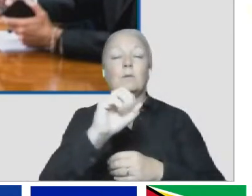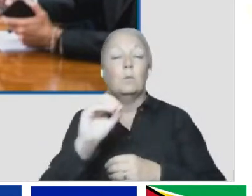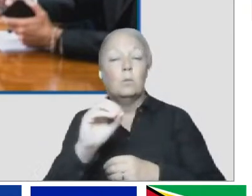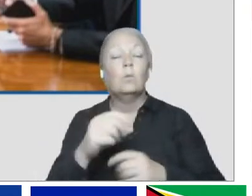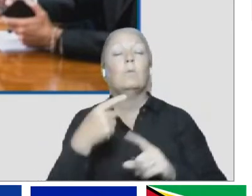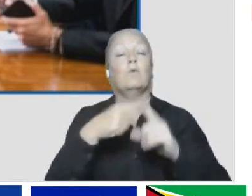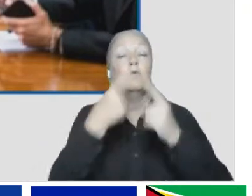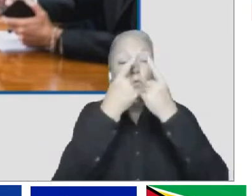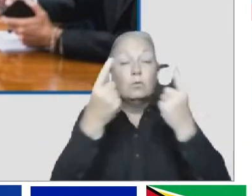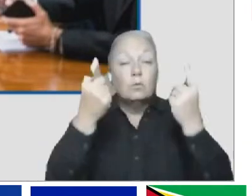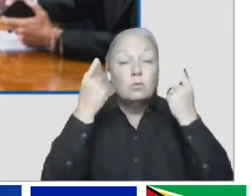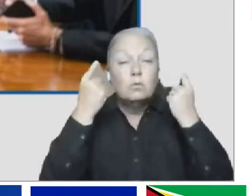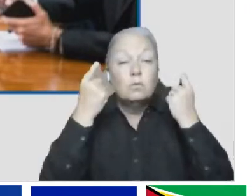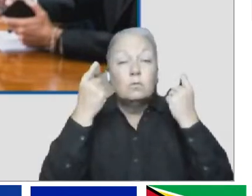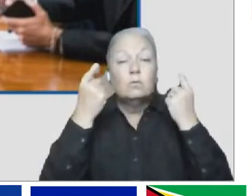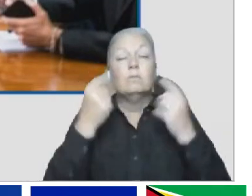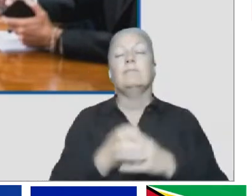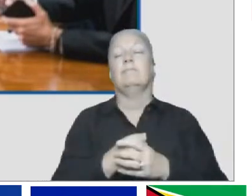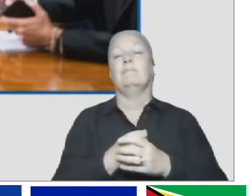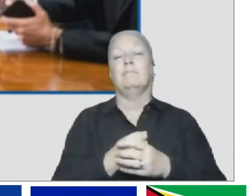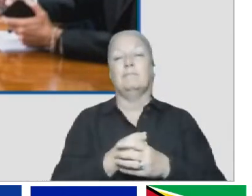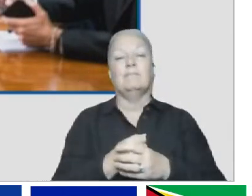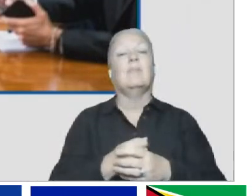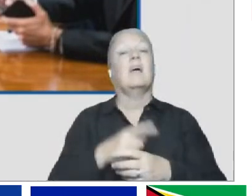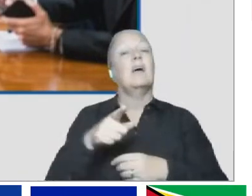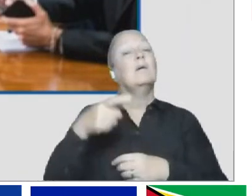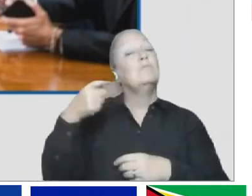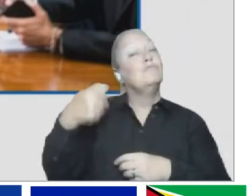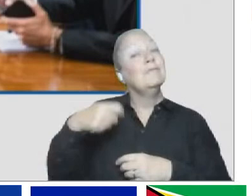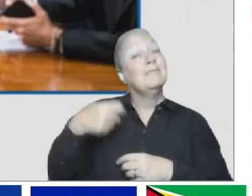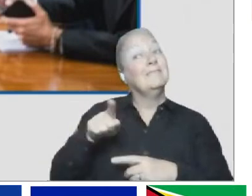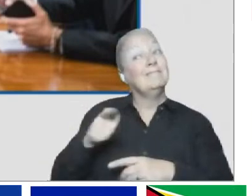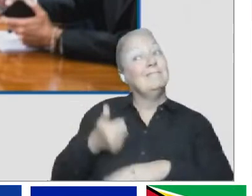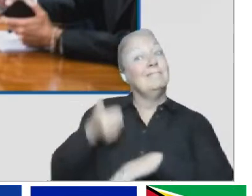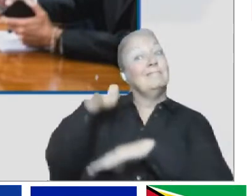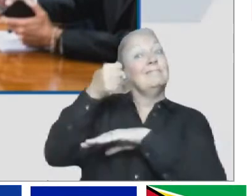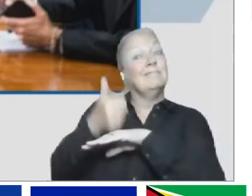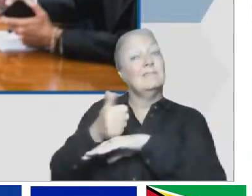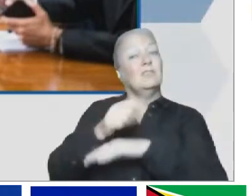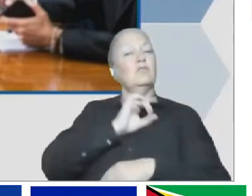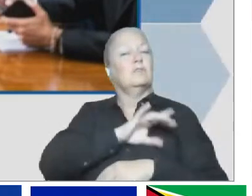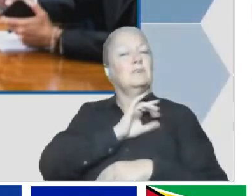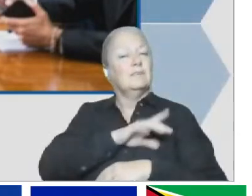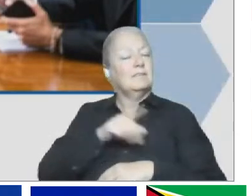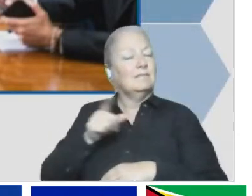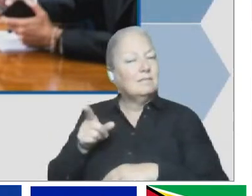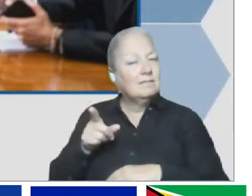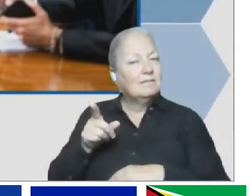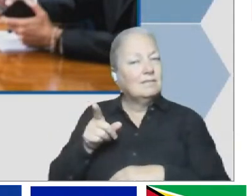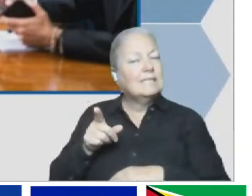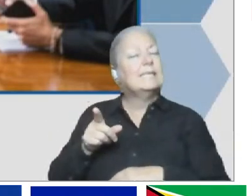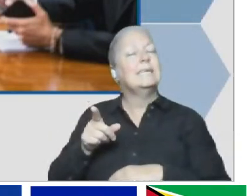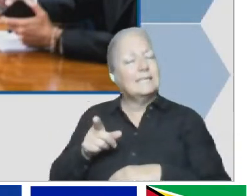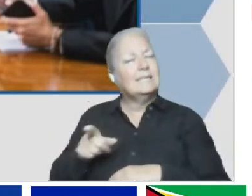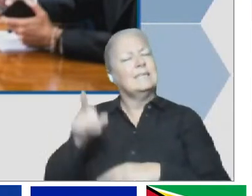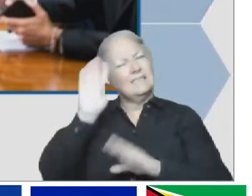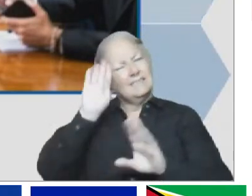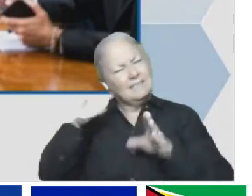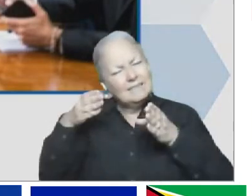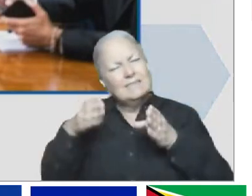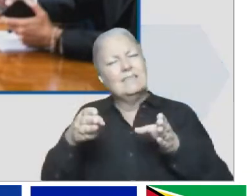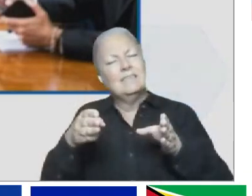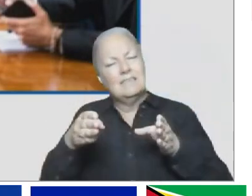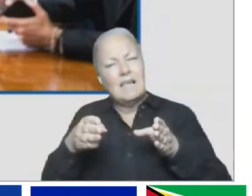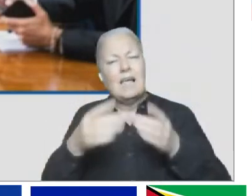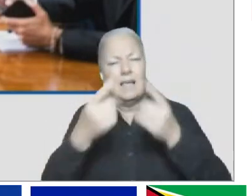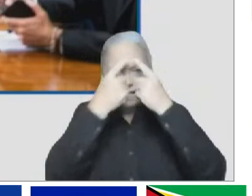the president focused on the academia, on the